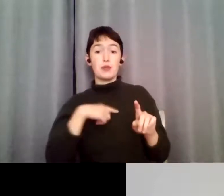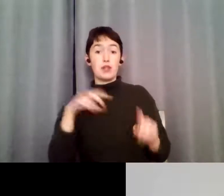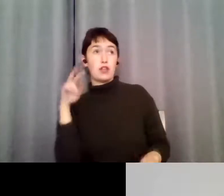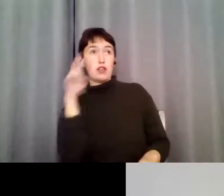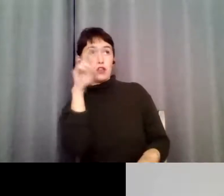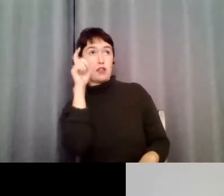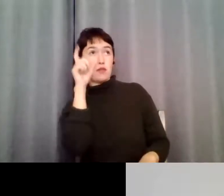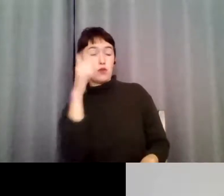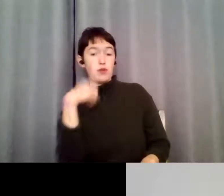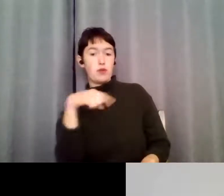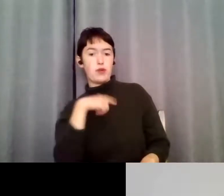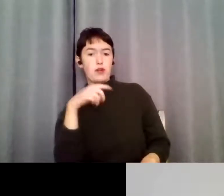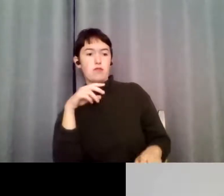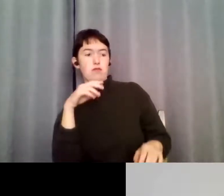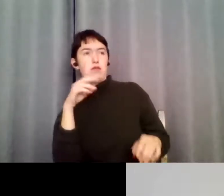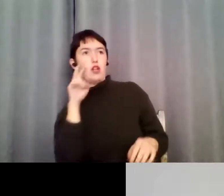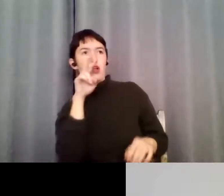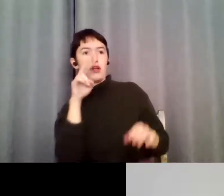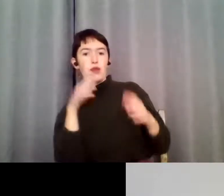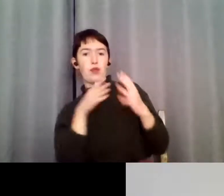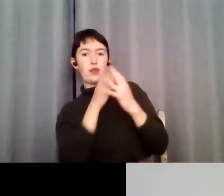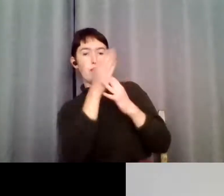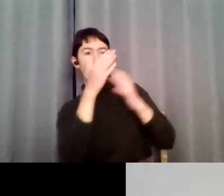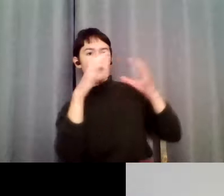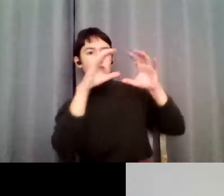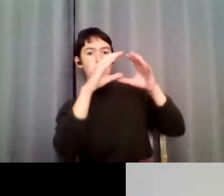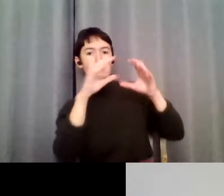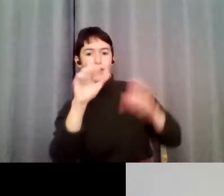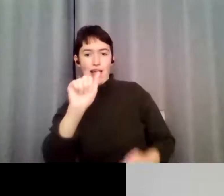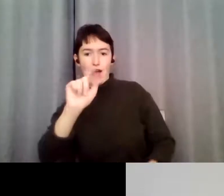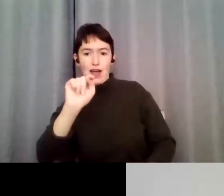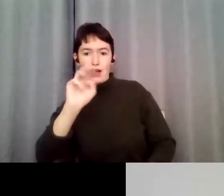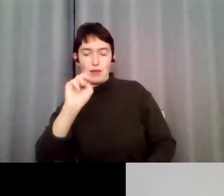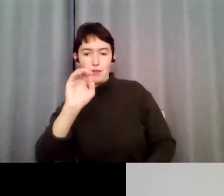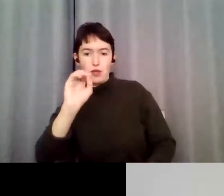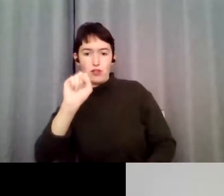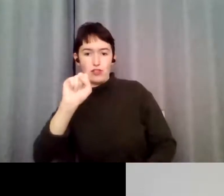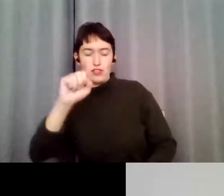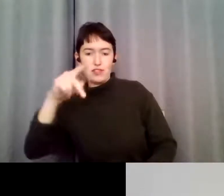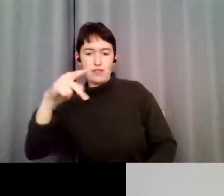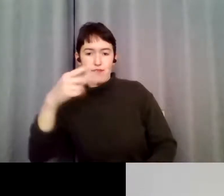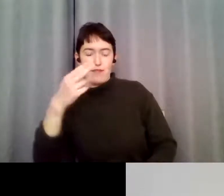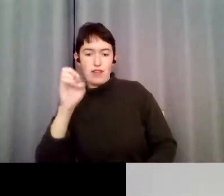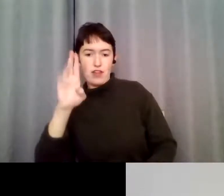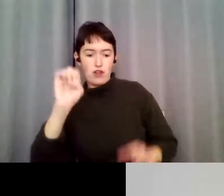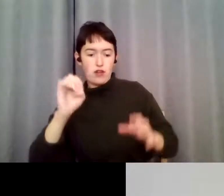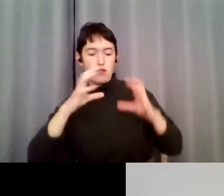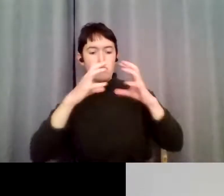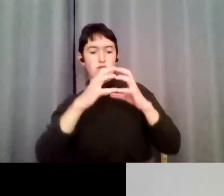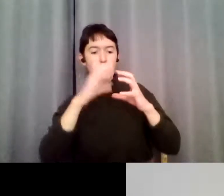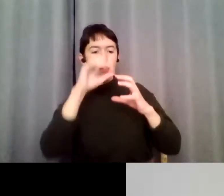through the Earth's atmosphere. And depending on how much dust there is in